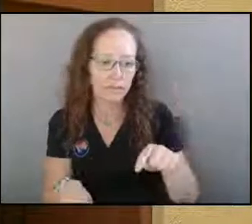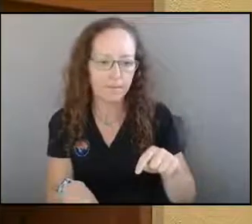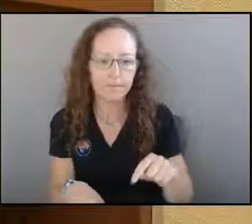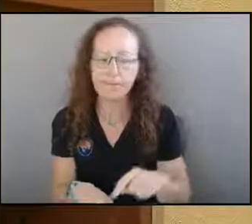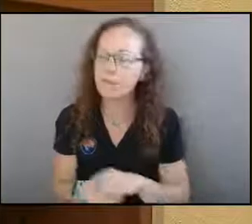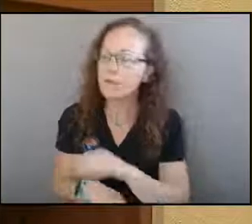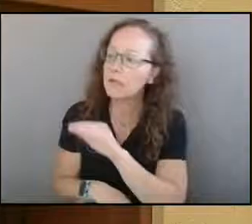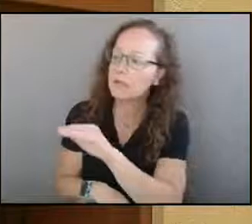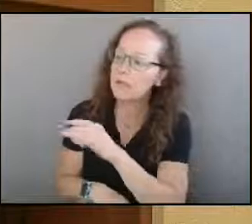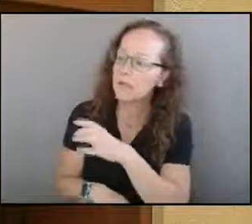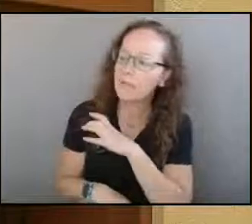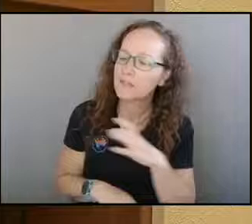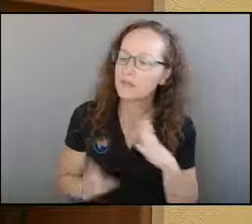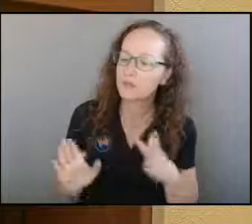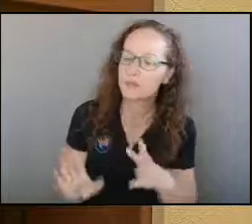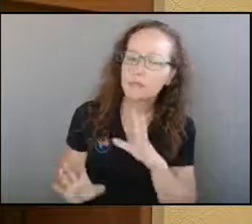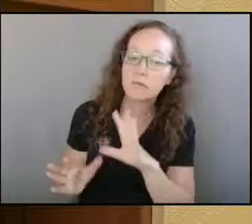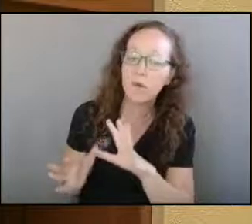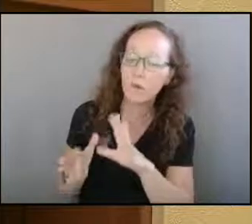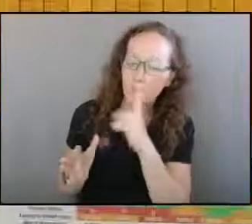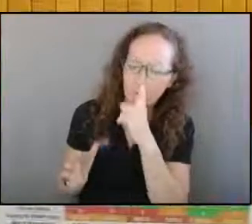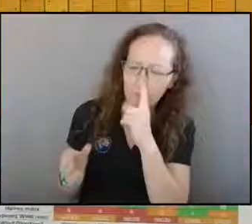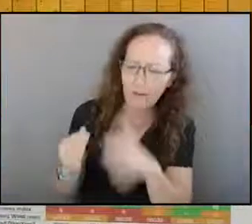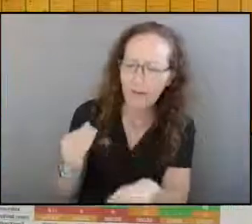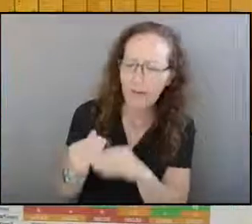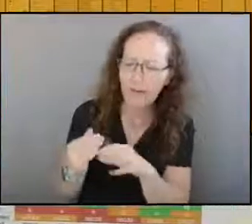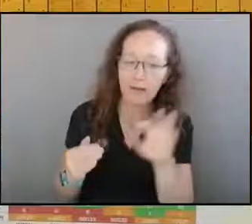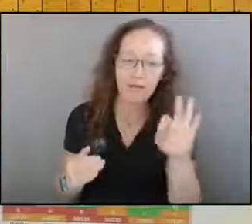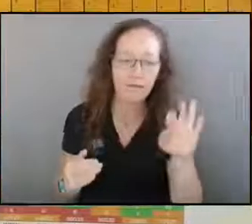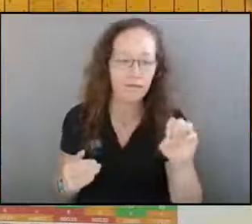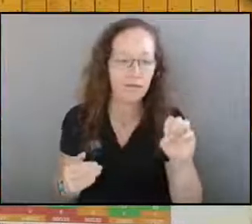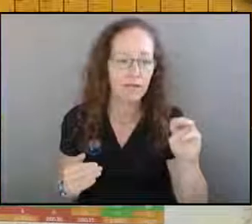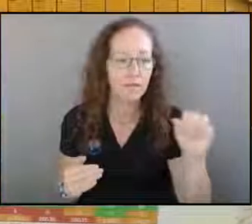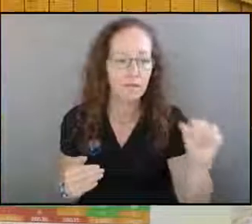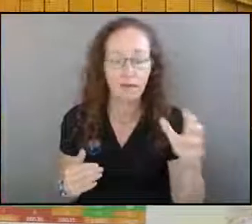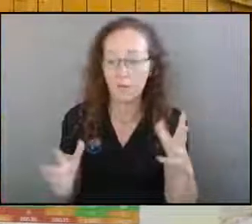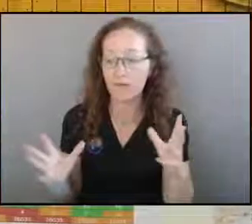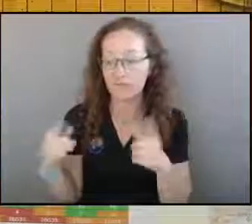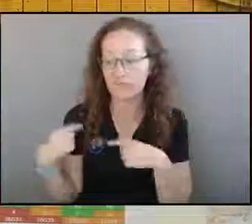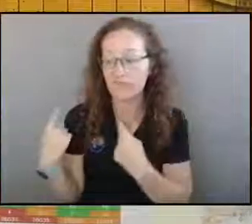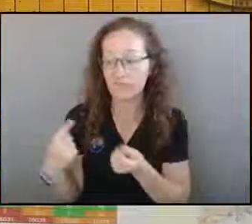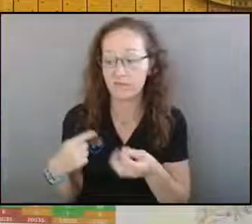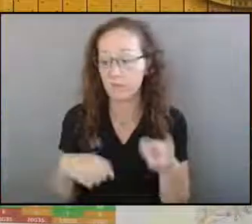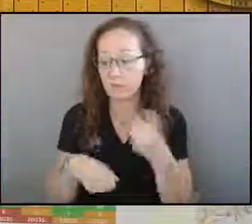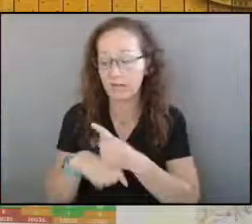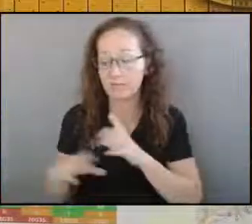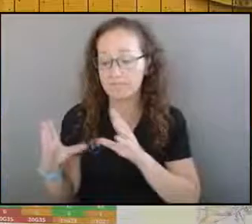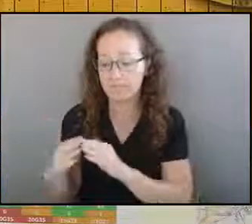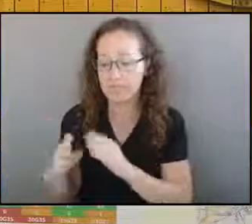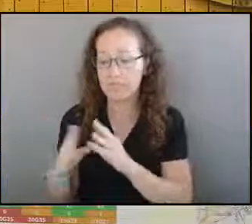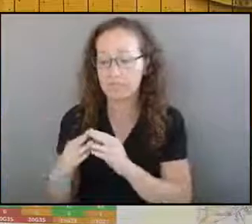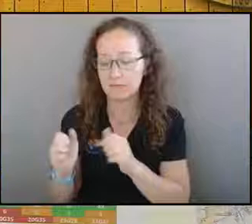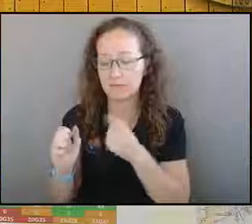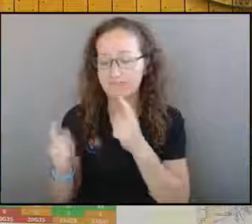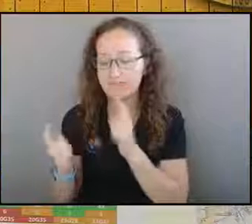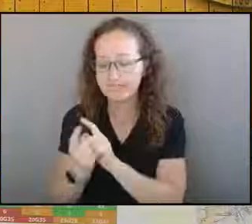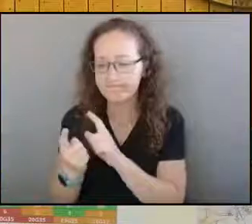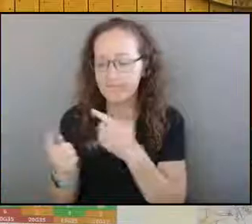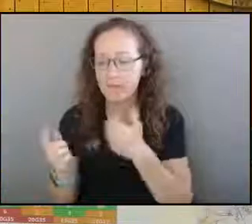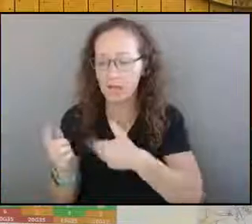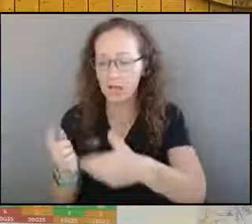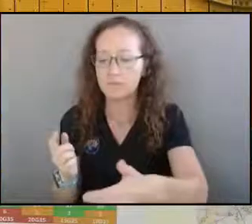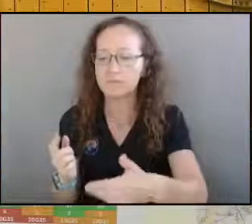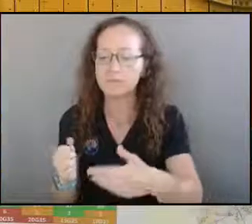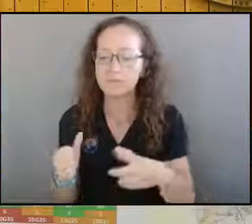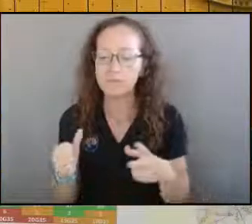that you mentioned that, so FEMA, we have met with them for several days now. There are some, I mean, they go first through